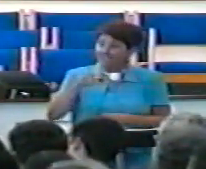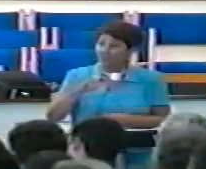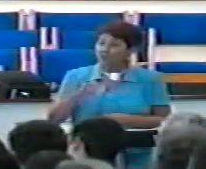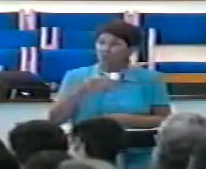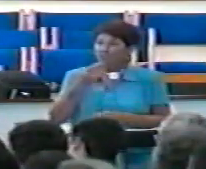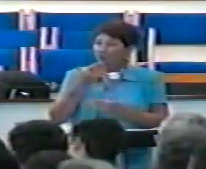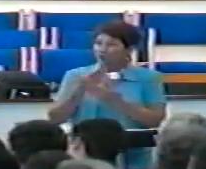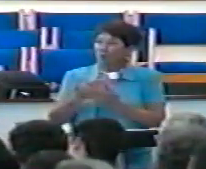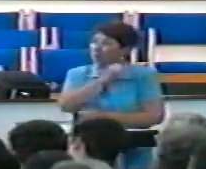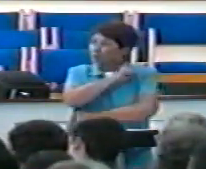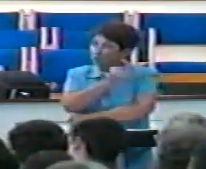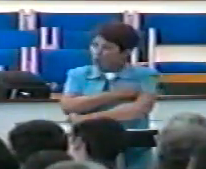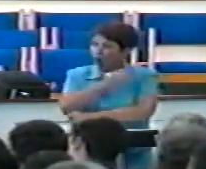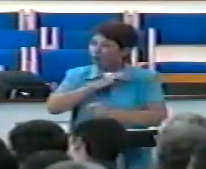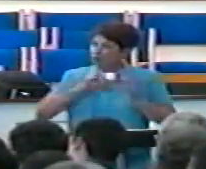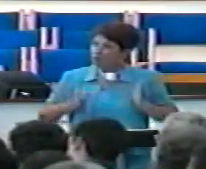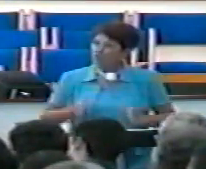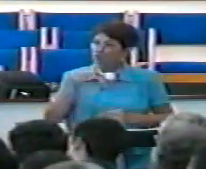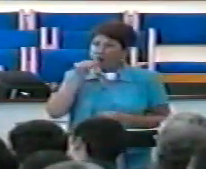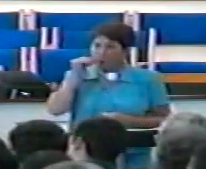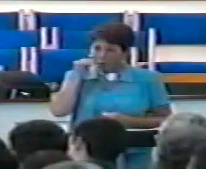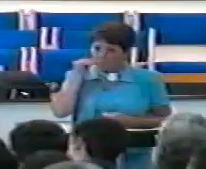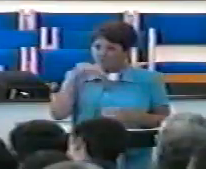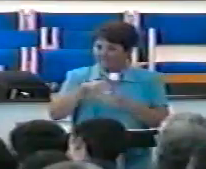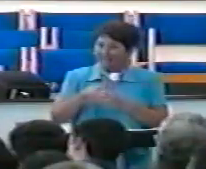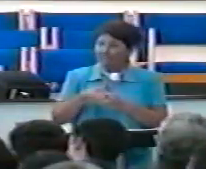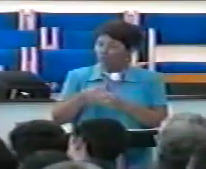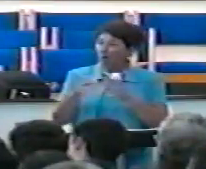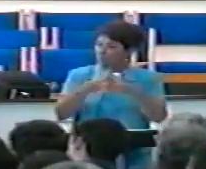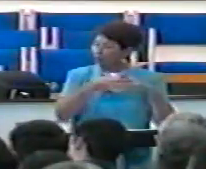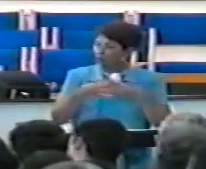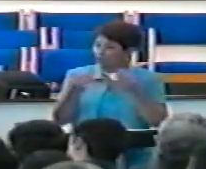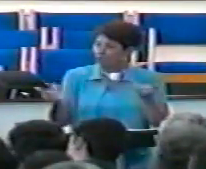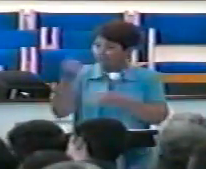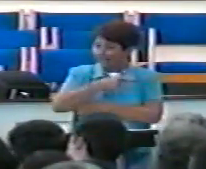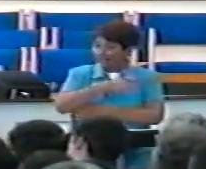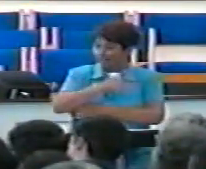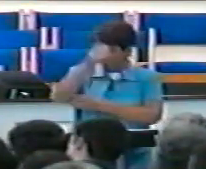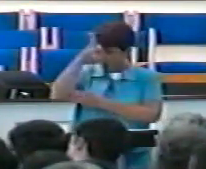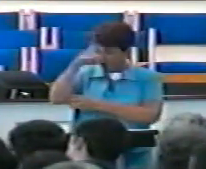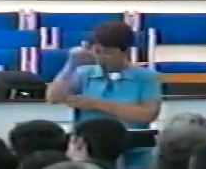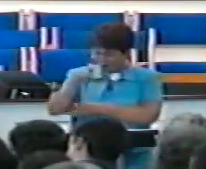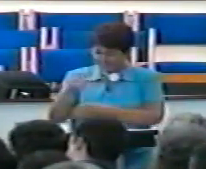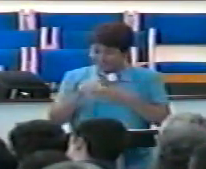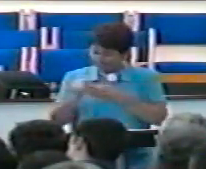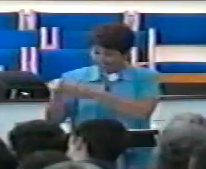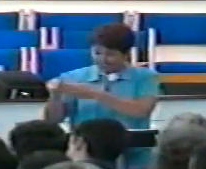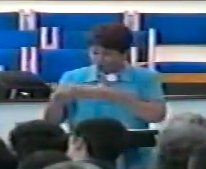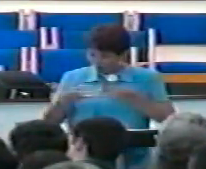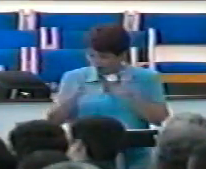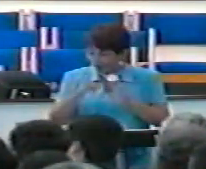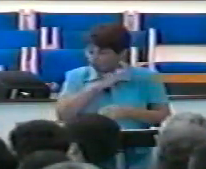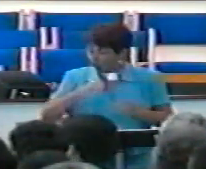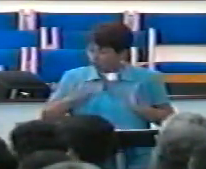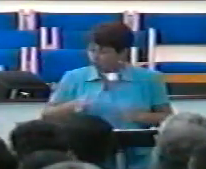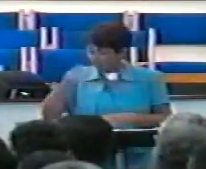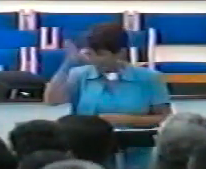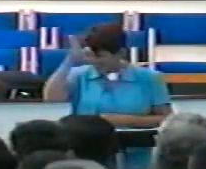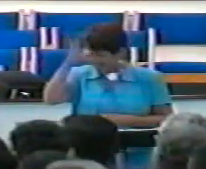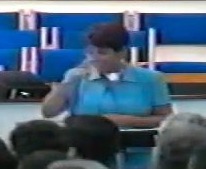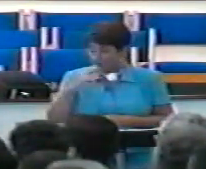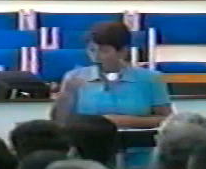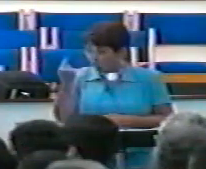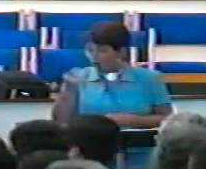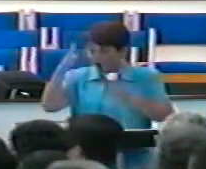in our land today. And fathers must lead the way. Christian dads are one of the hopes that